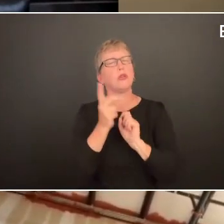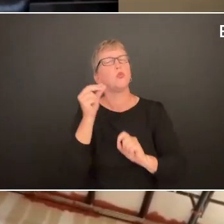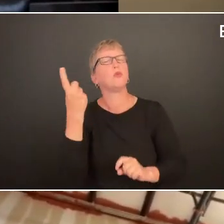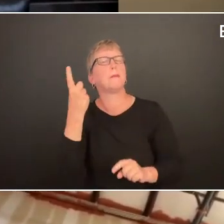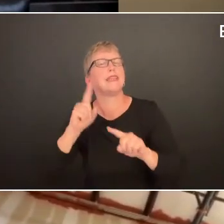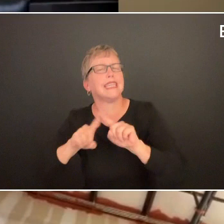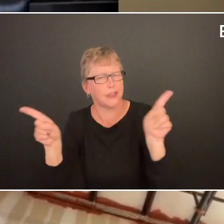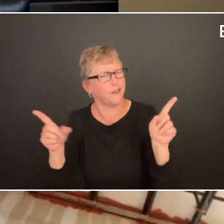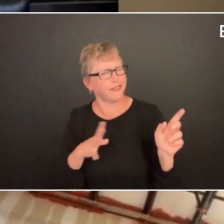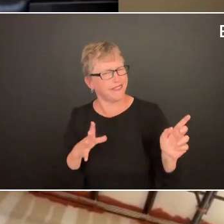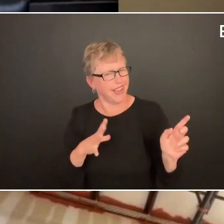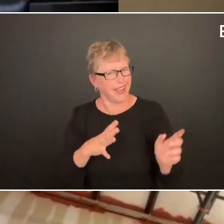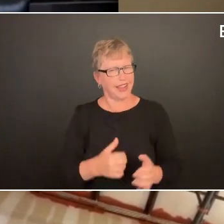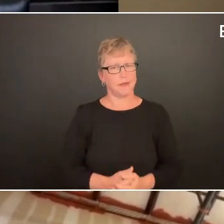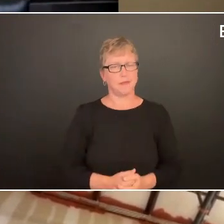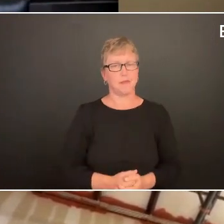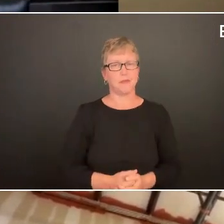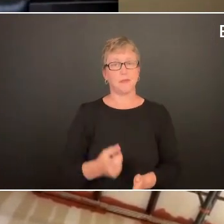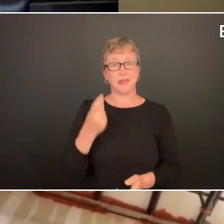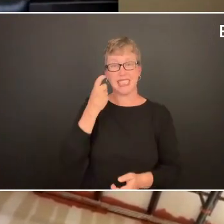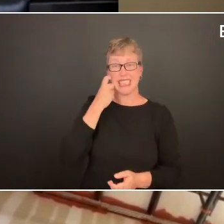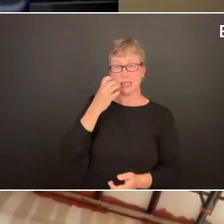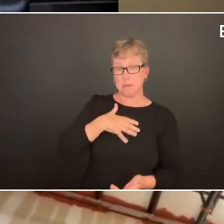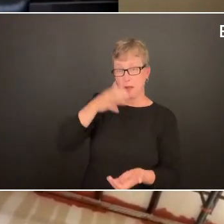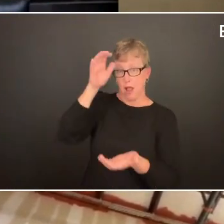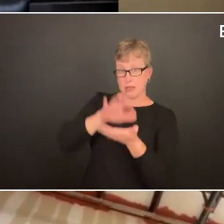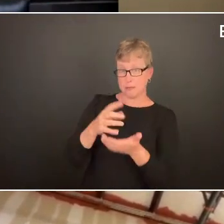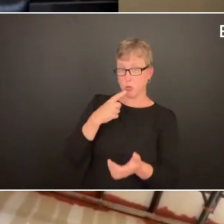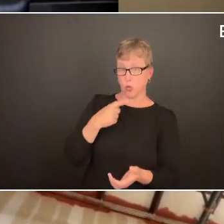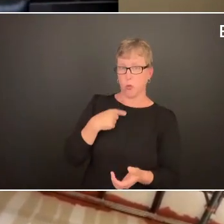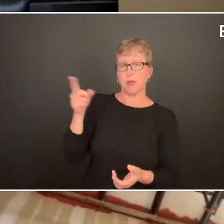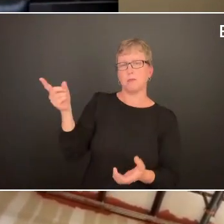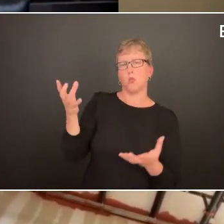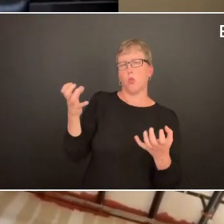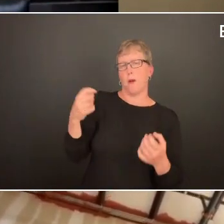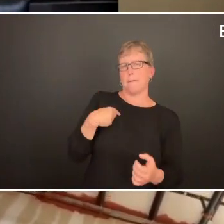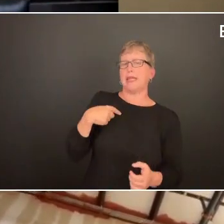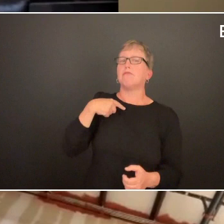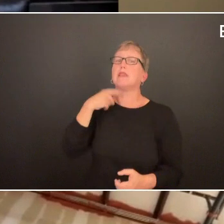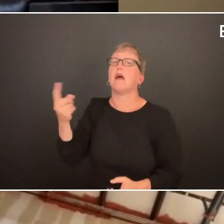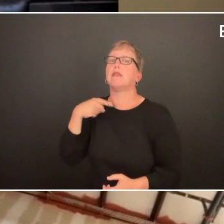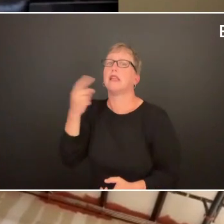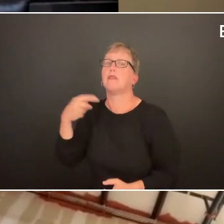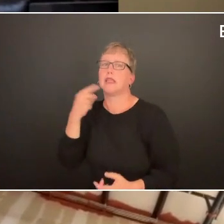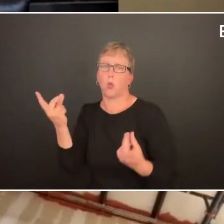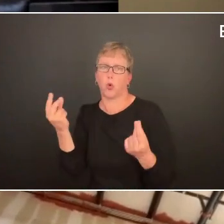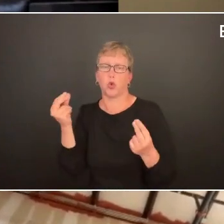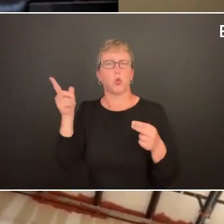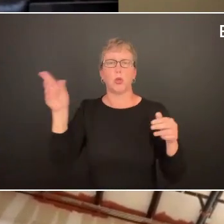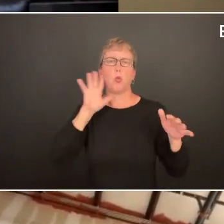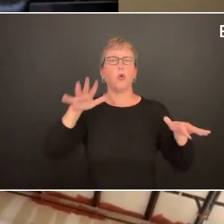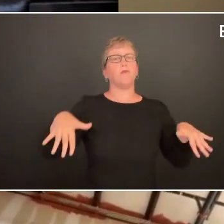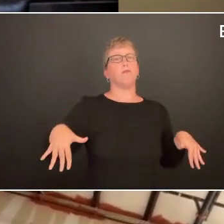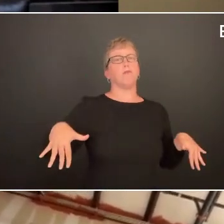And it's really a lot of mental work, more than it is the actual physical work of doing